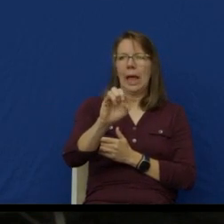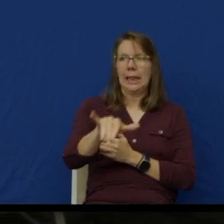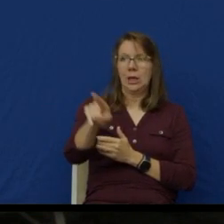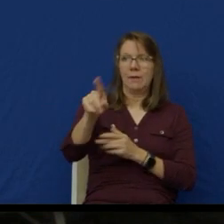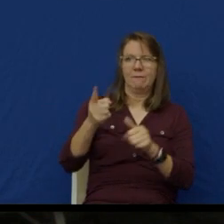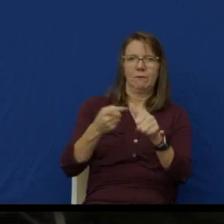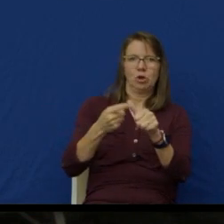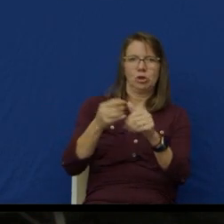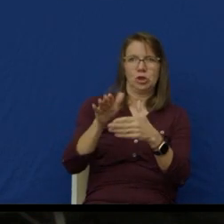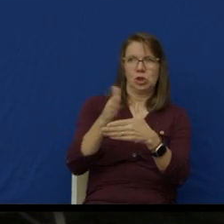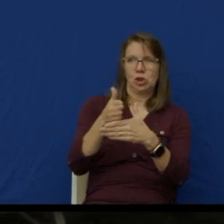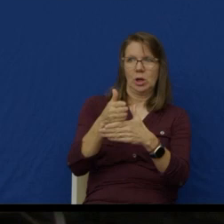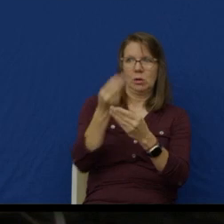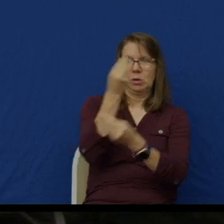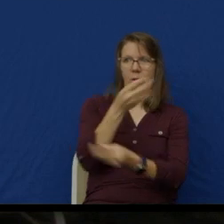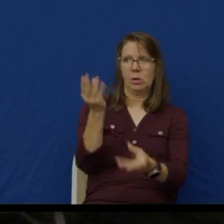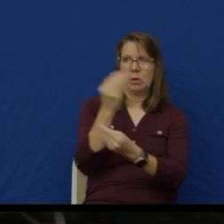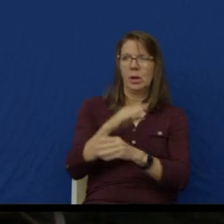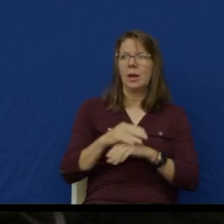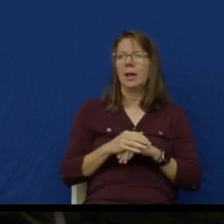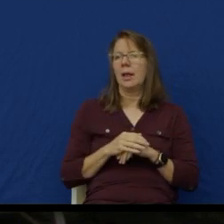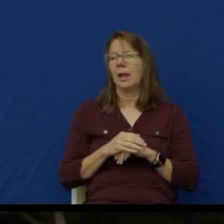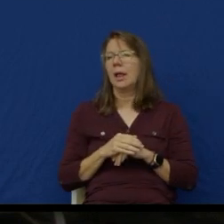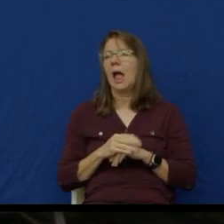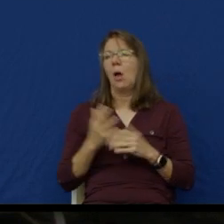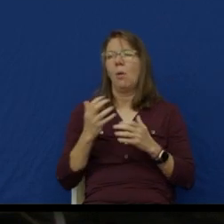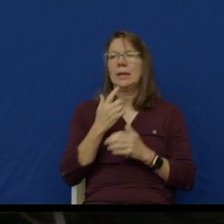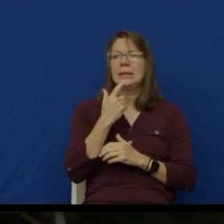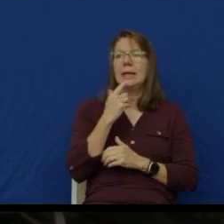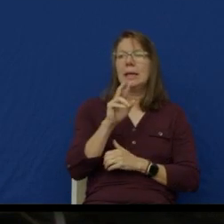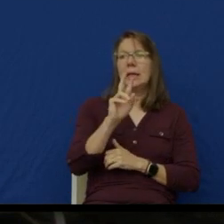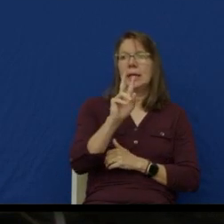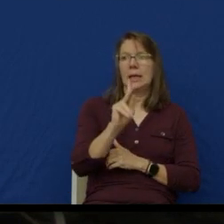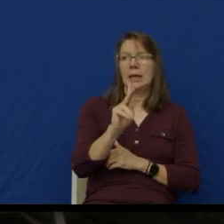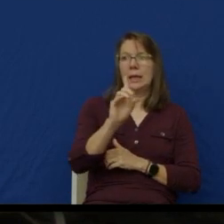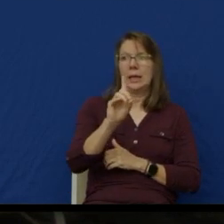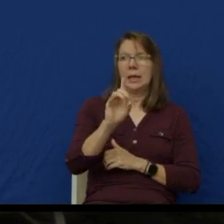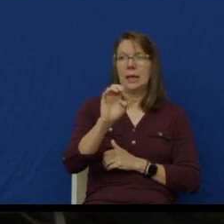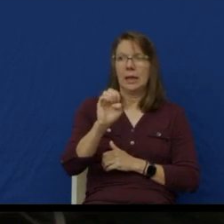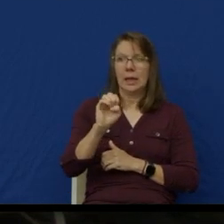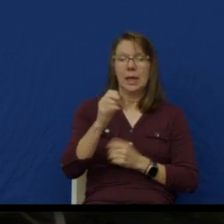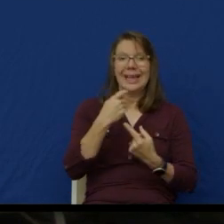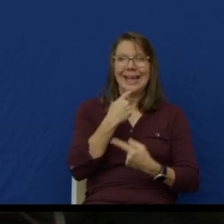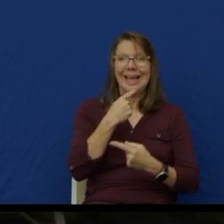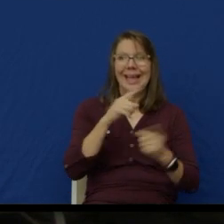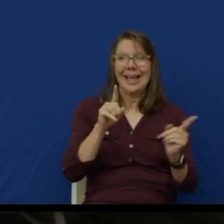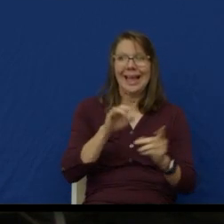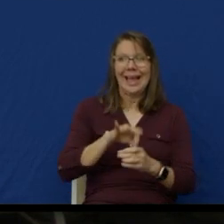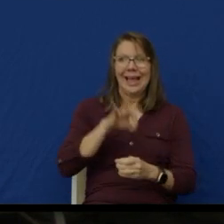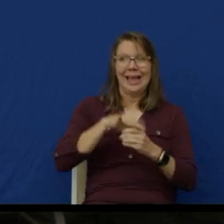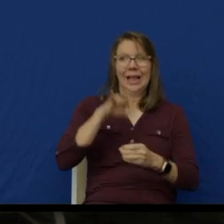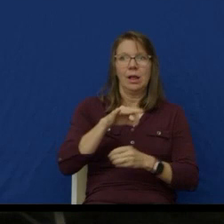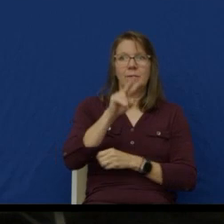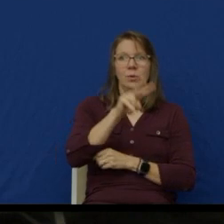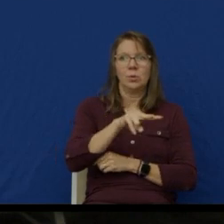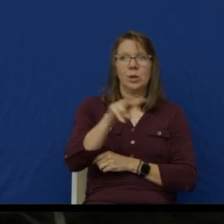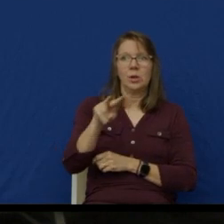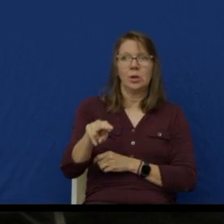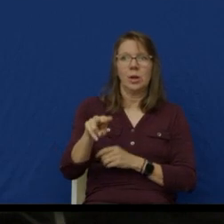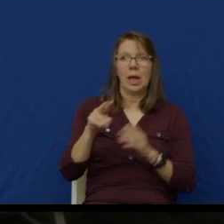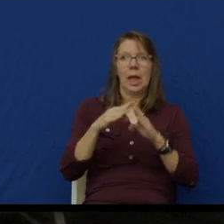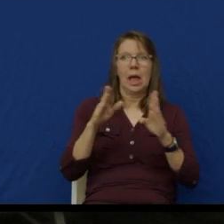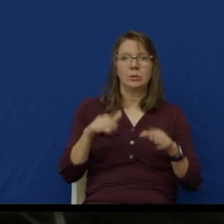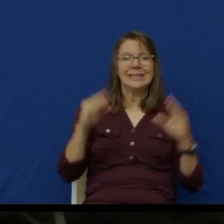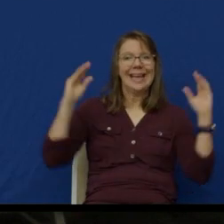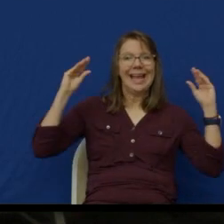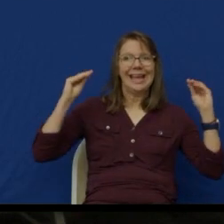Thank you. So on July 5th, the Kentucky Department of Education announced the selection of 22 outstanding educators